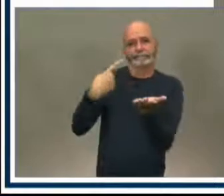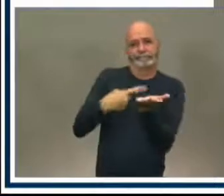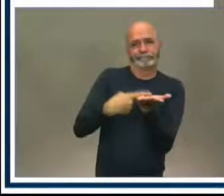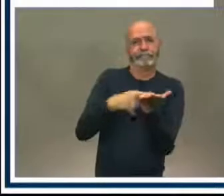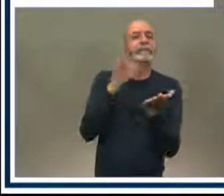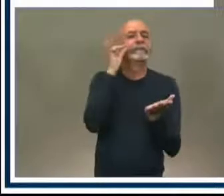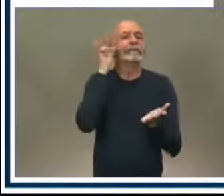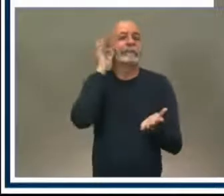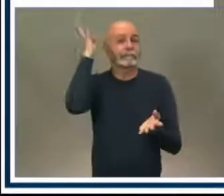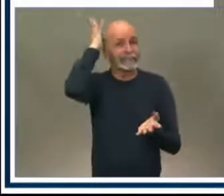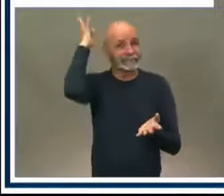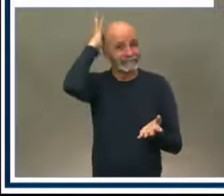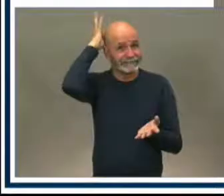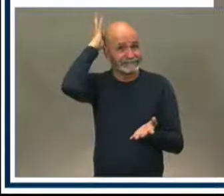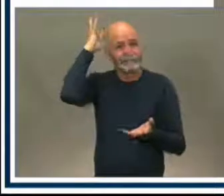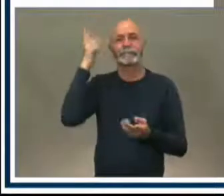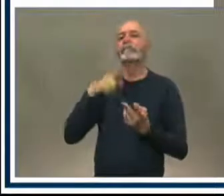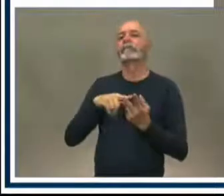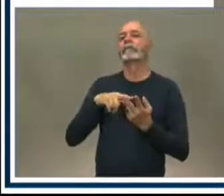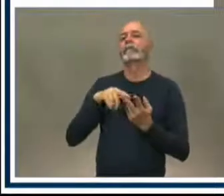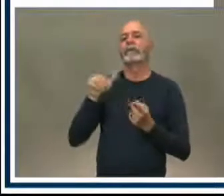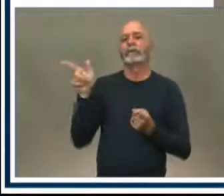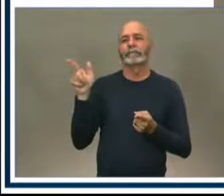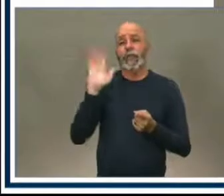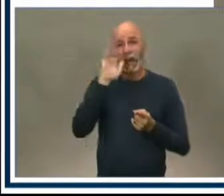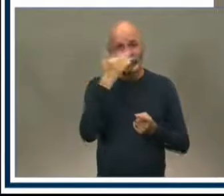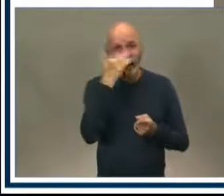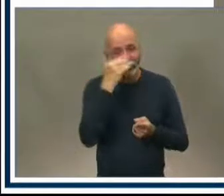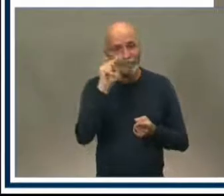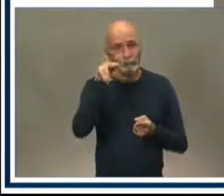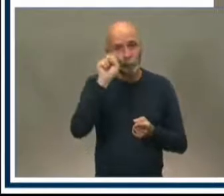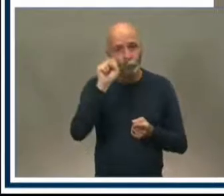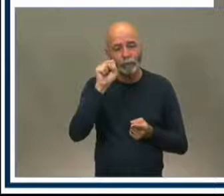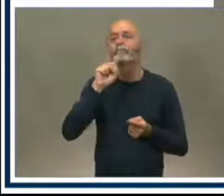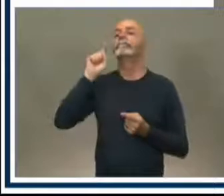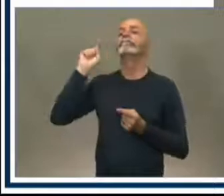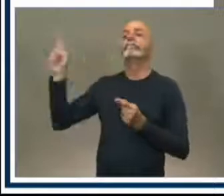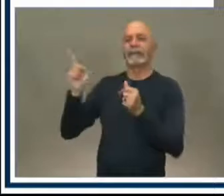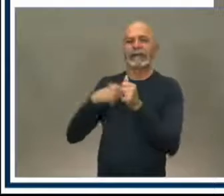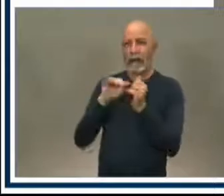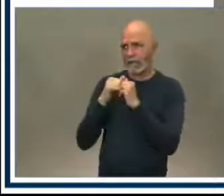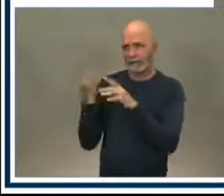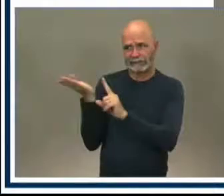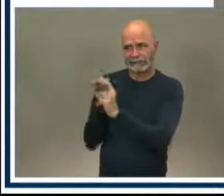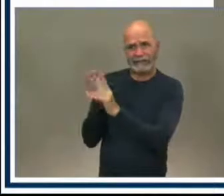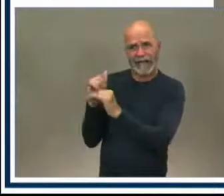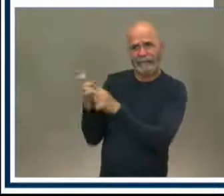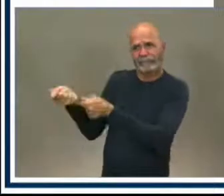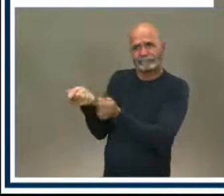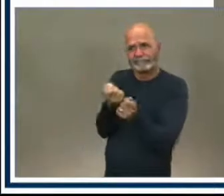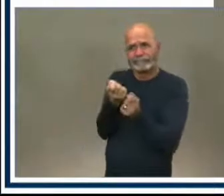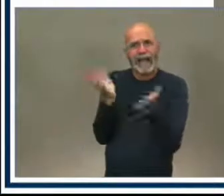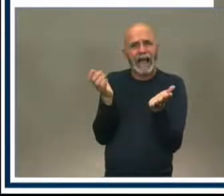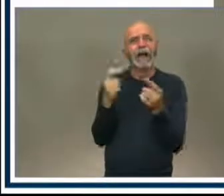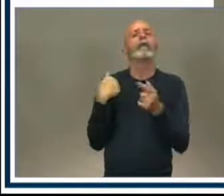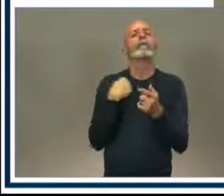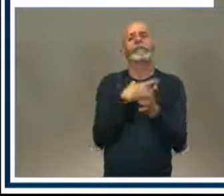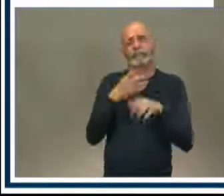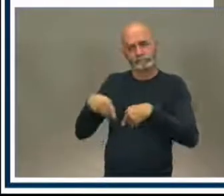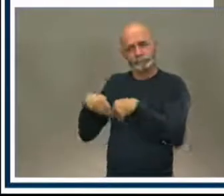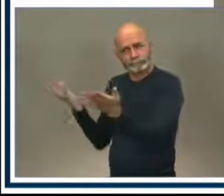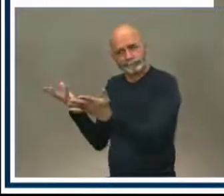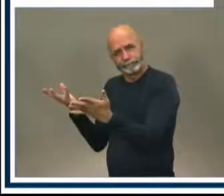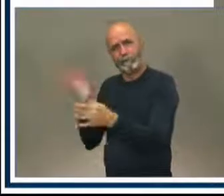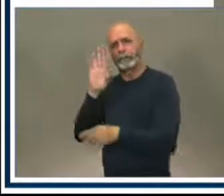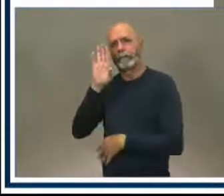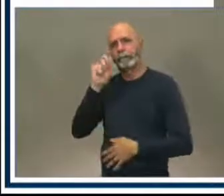communities to determine the best way to roll out booster doses in those communities. We expect to be able to